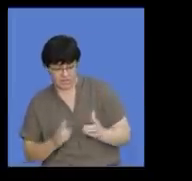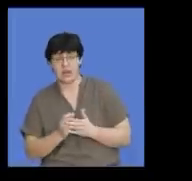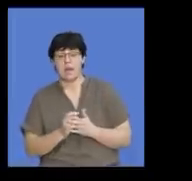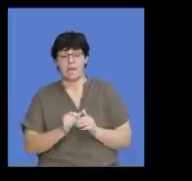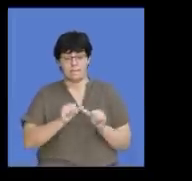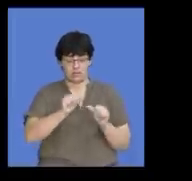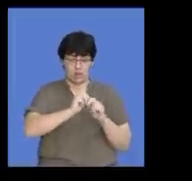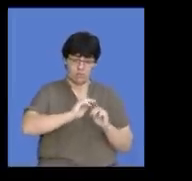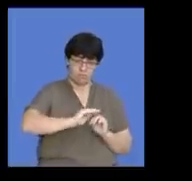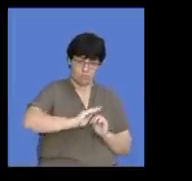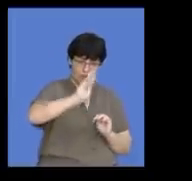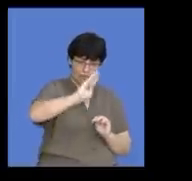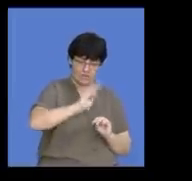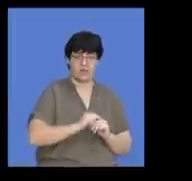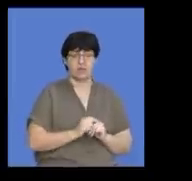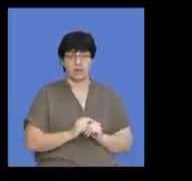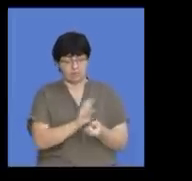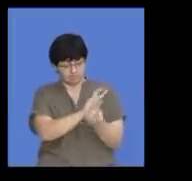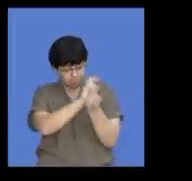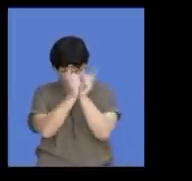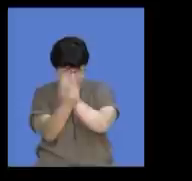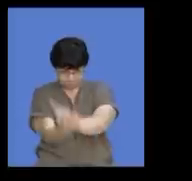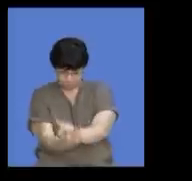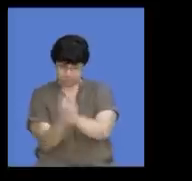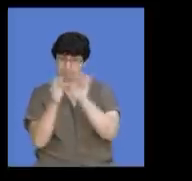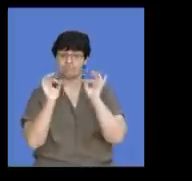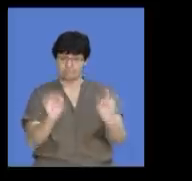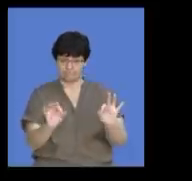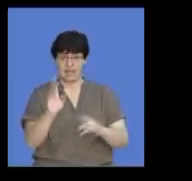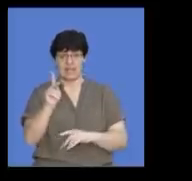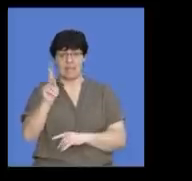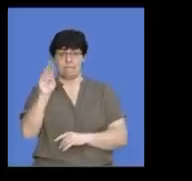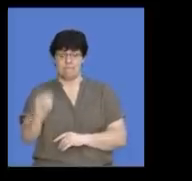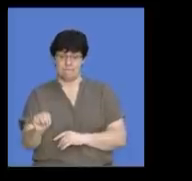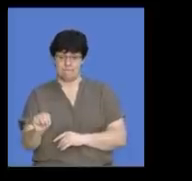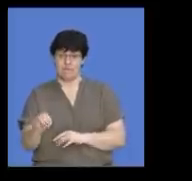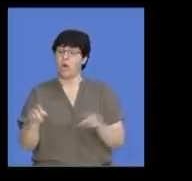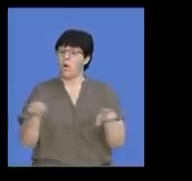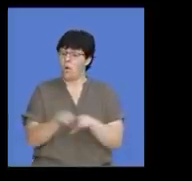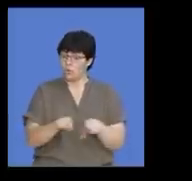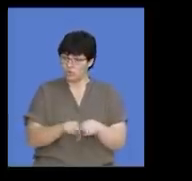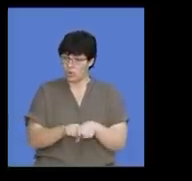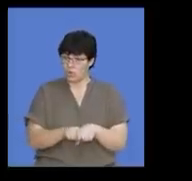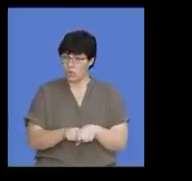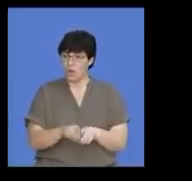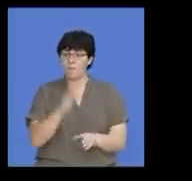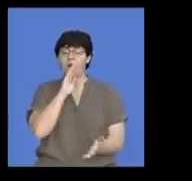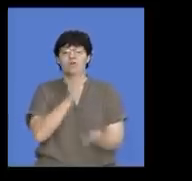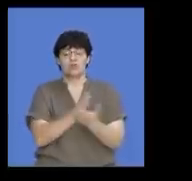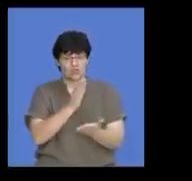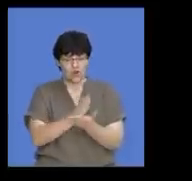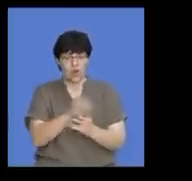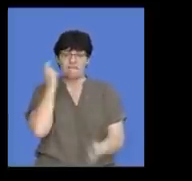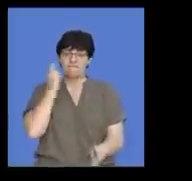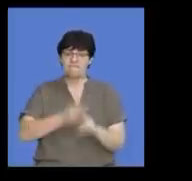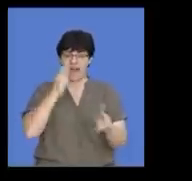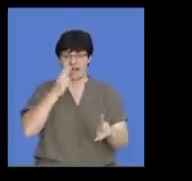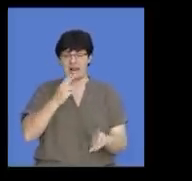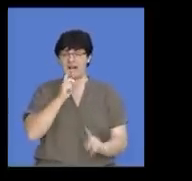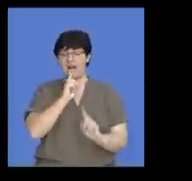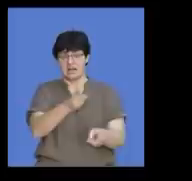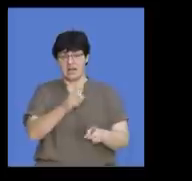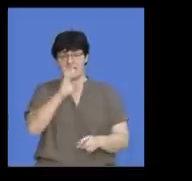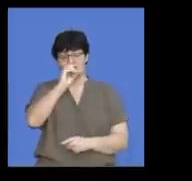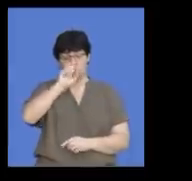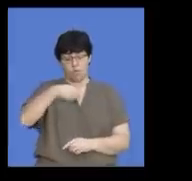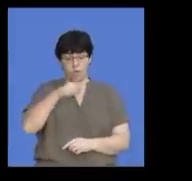breadth, converting it correctly to kilometers, as well as making sure that my final answer